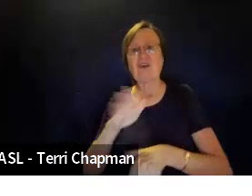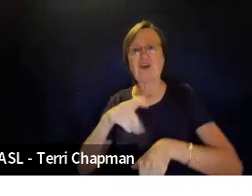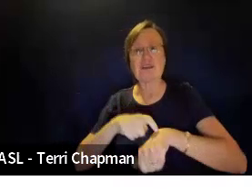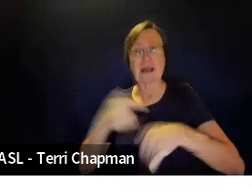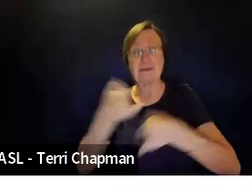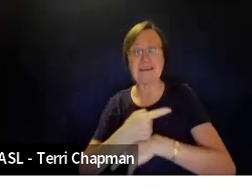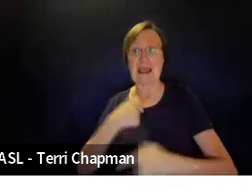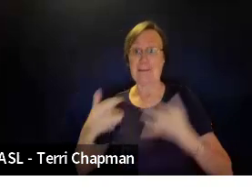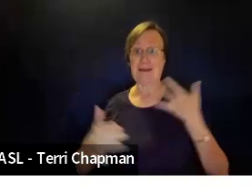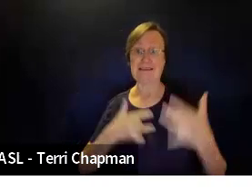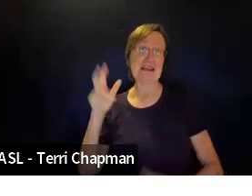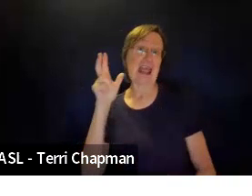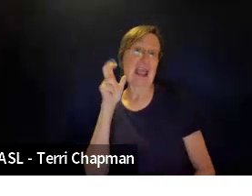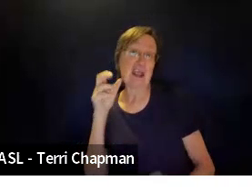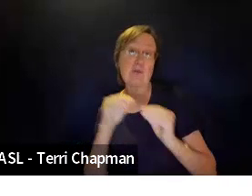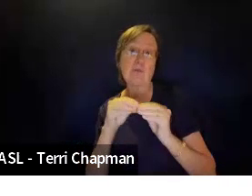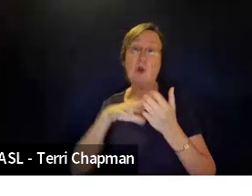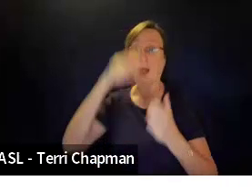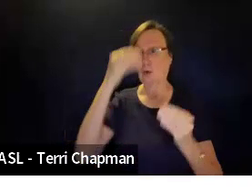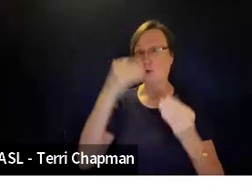Thank you.